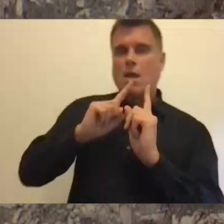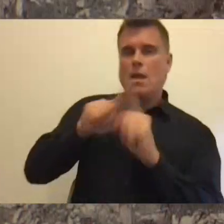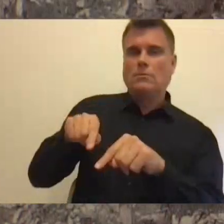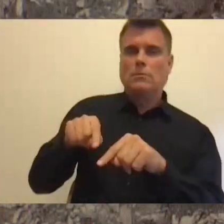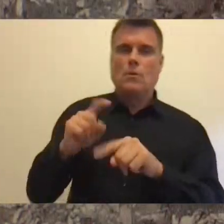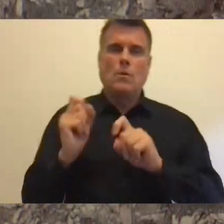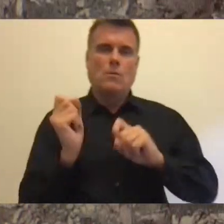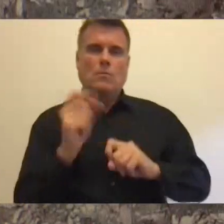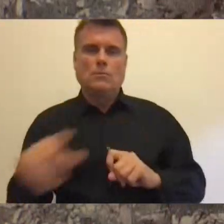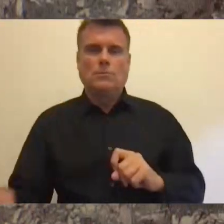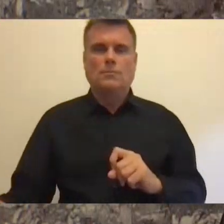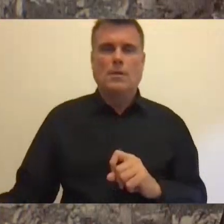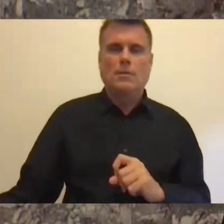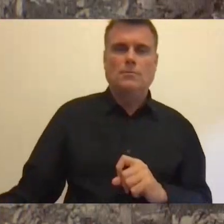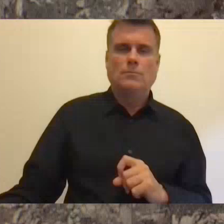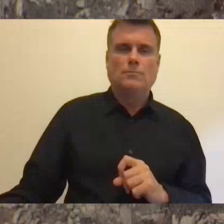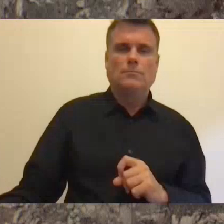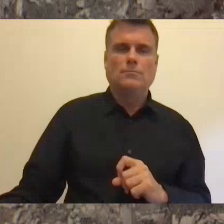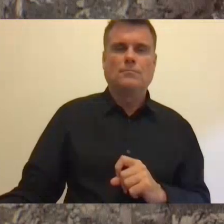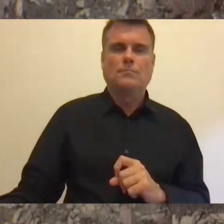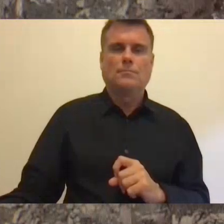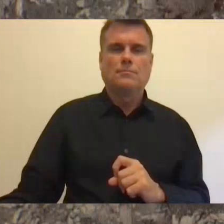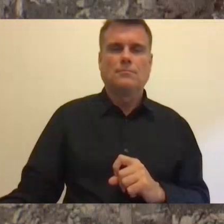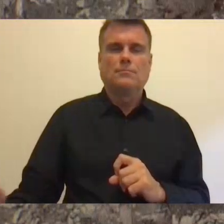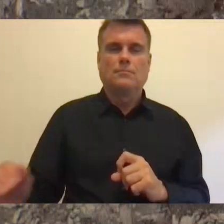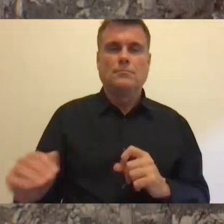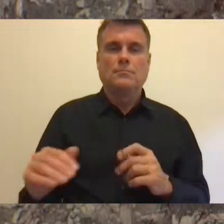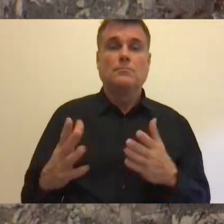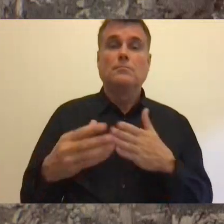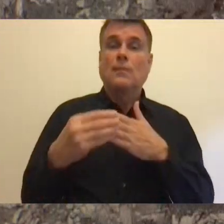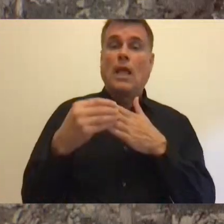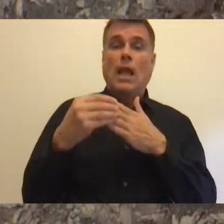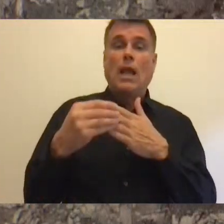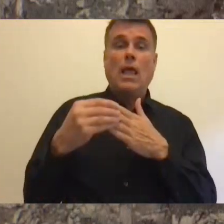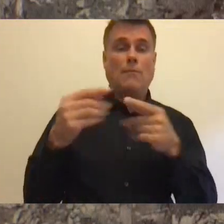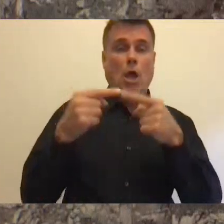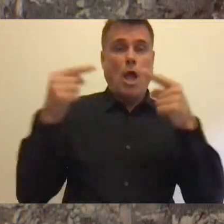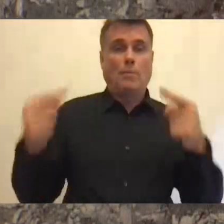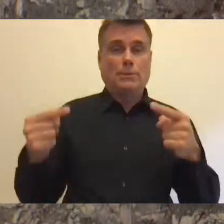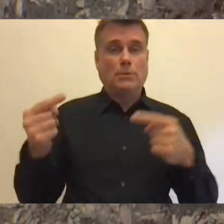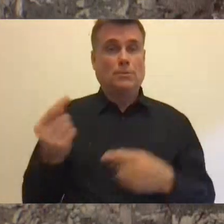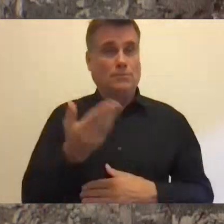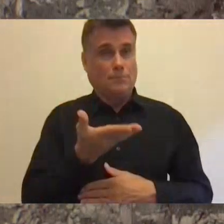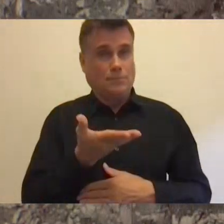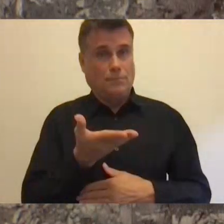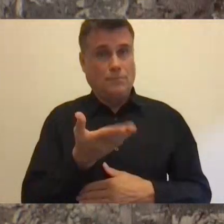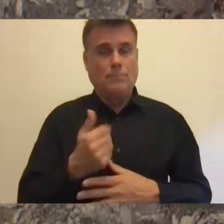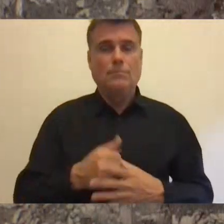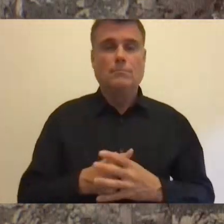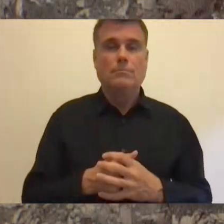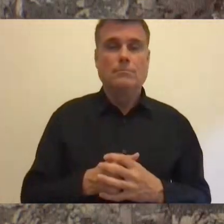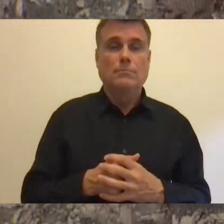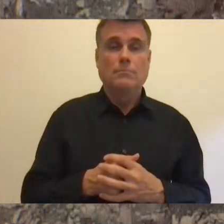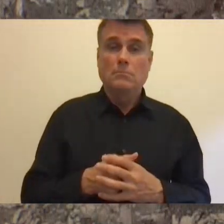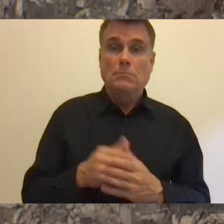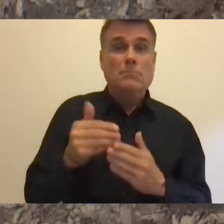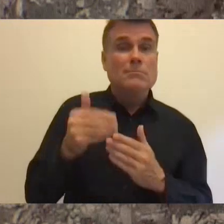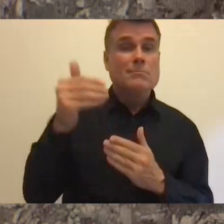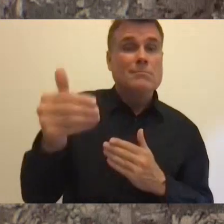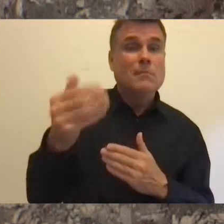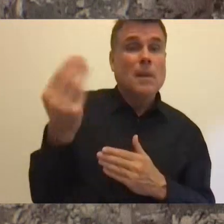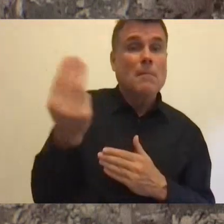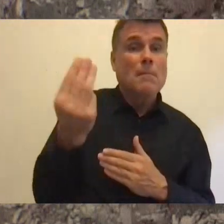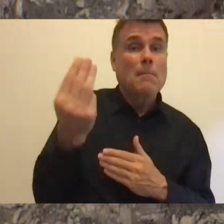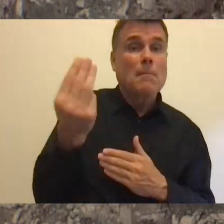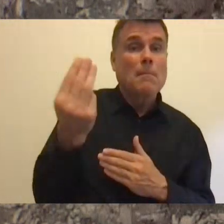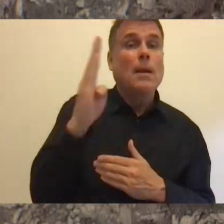Monday, BC will become the last province in Canada and the only jurisdiction in North America to